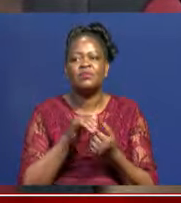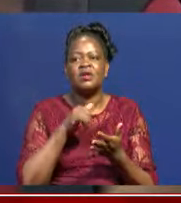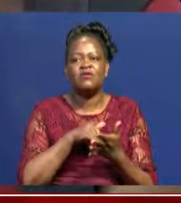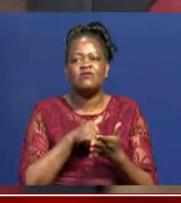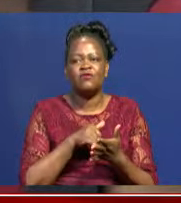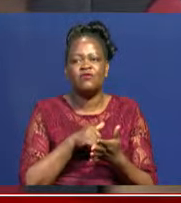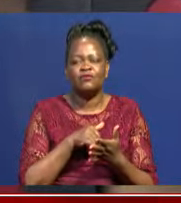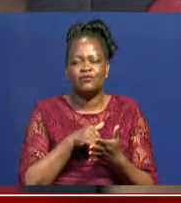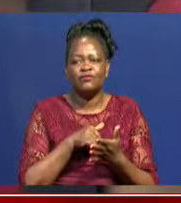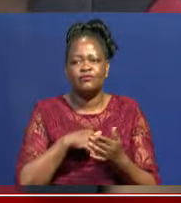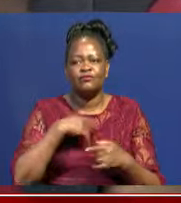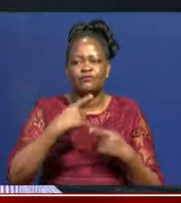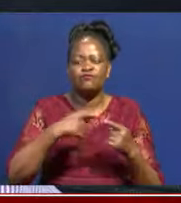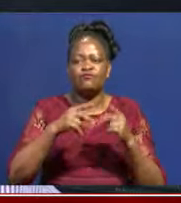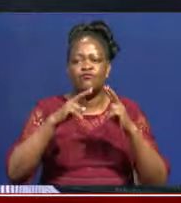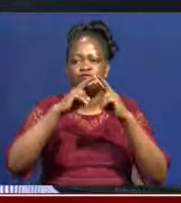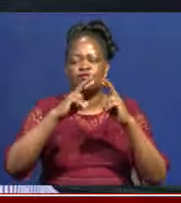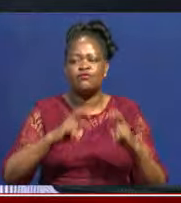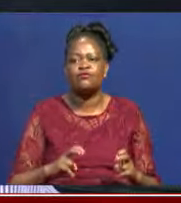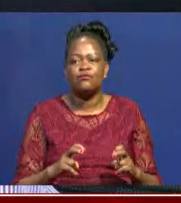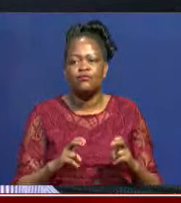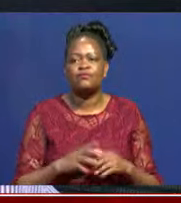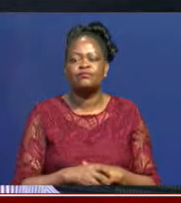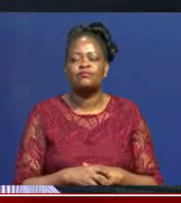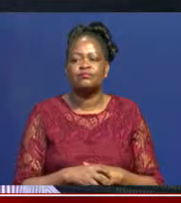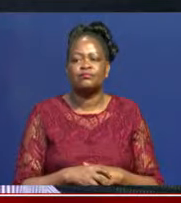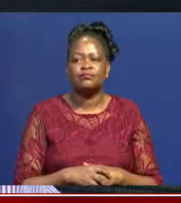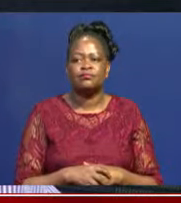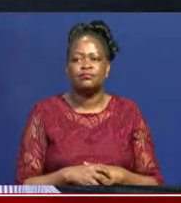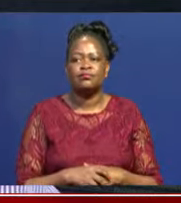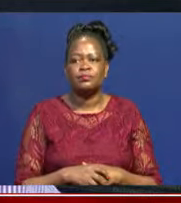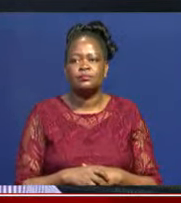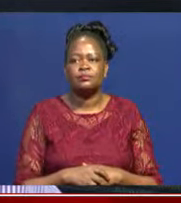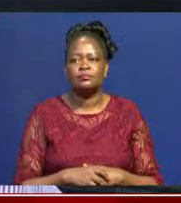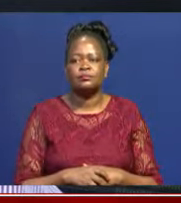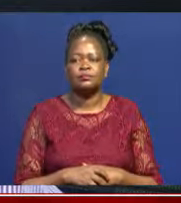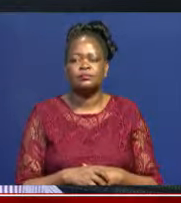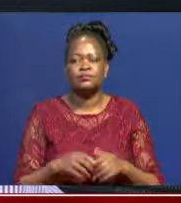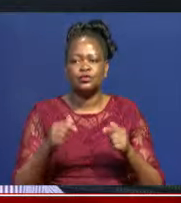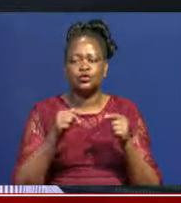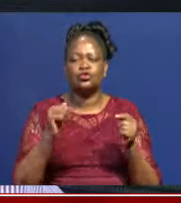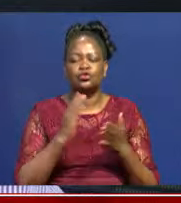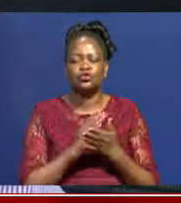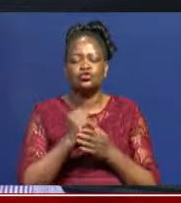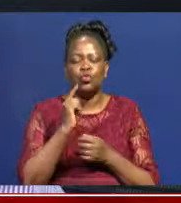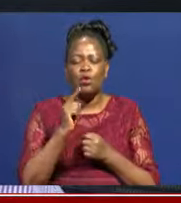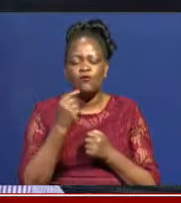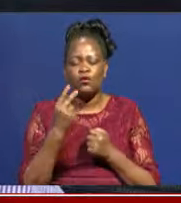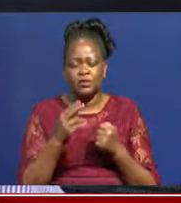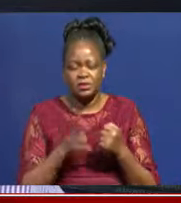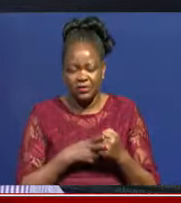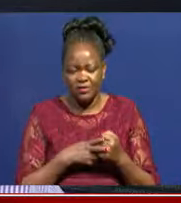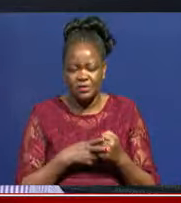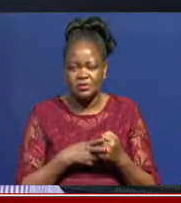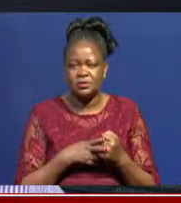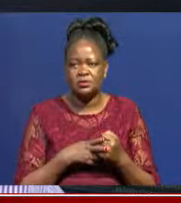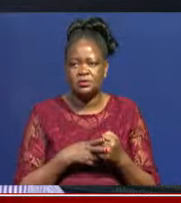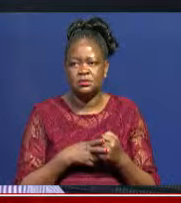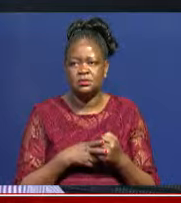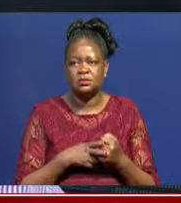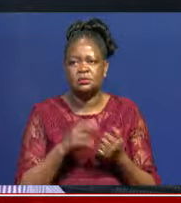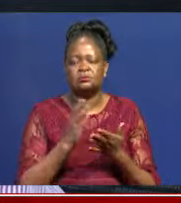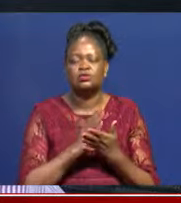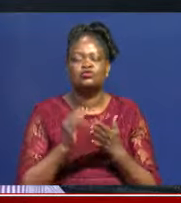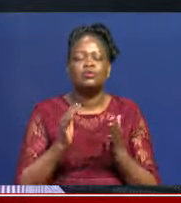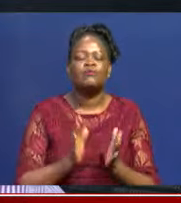in the ongoing investigations. Therefore, contrary to Section 147, subsection 1 of the